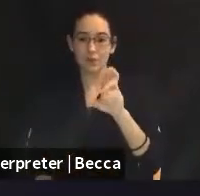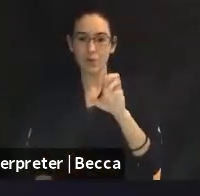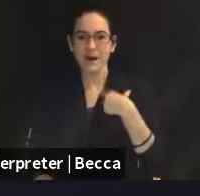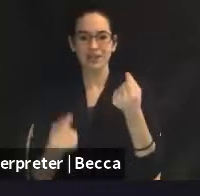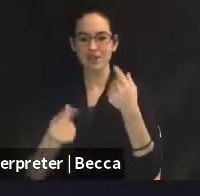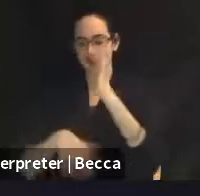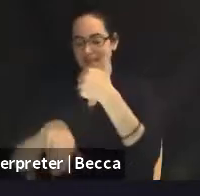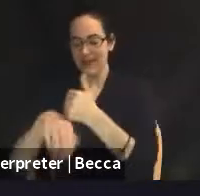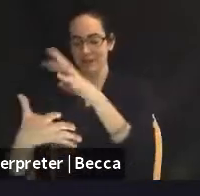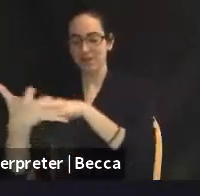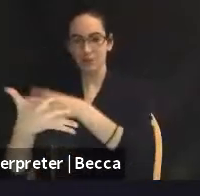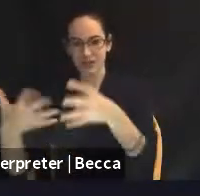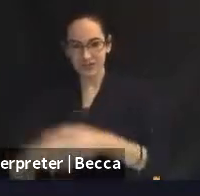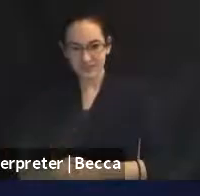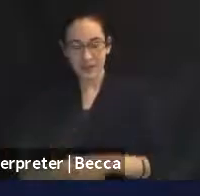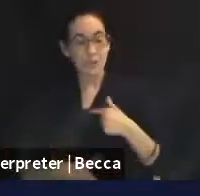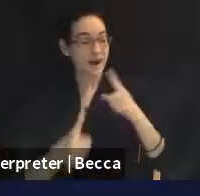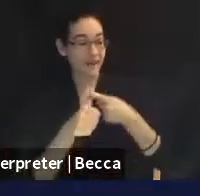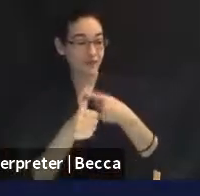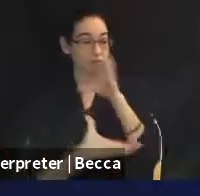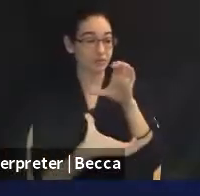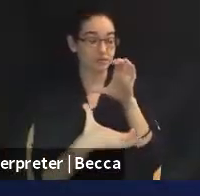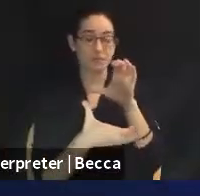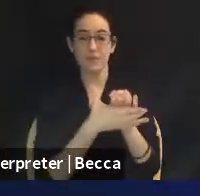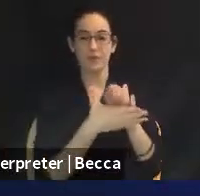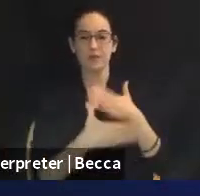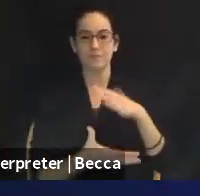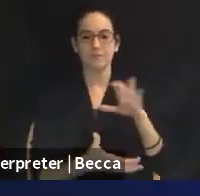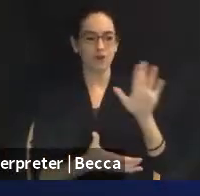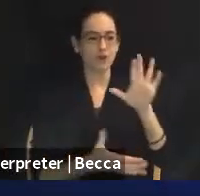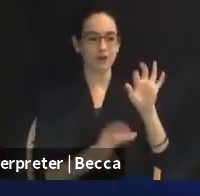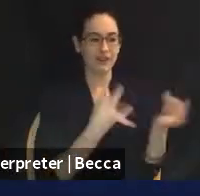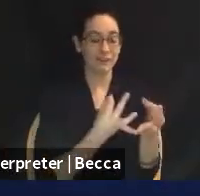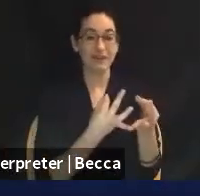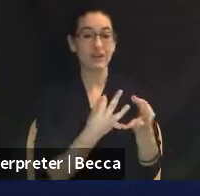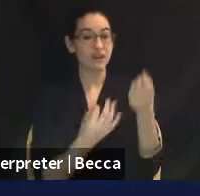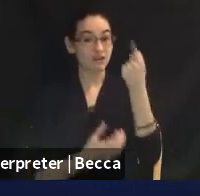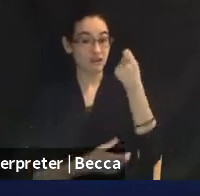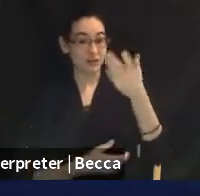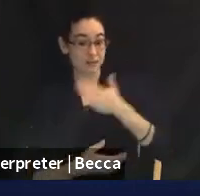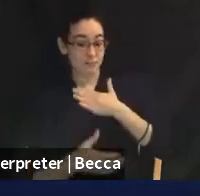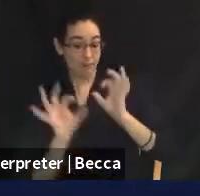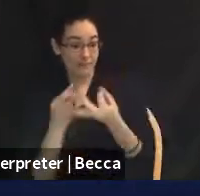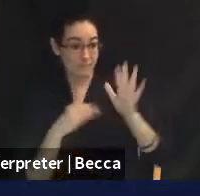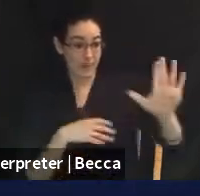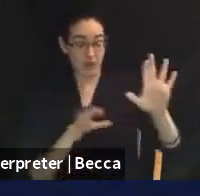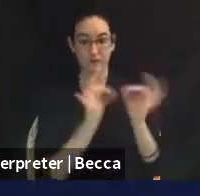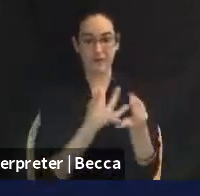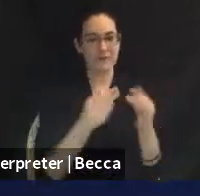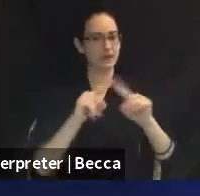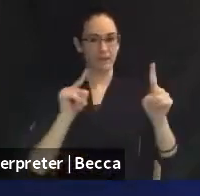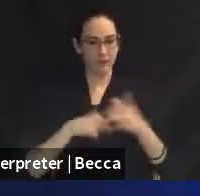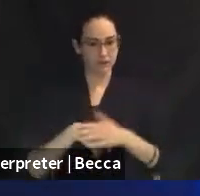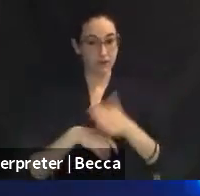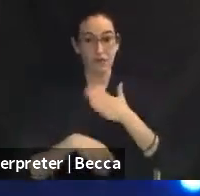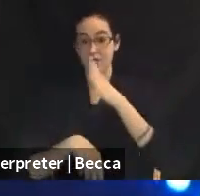When I first married into Libby's family, it was a very different dynamic than my family. My family has very clear boundaries because I made sure